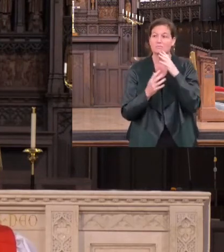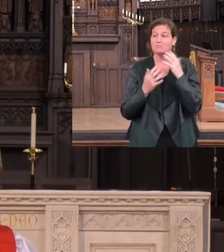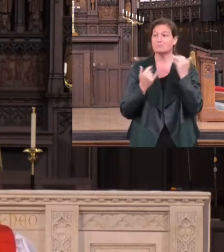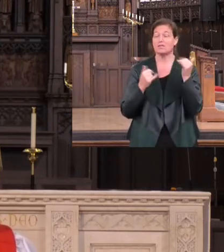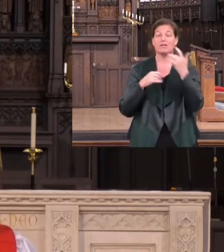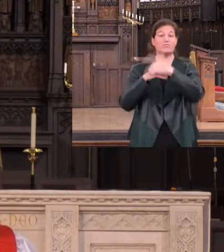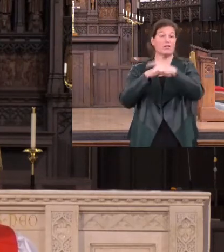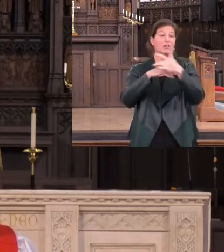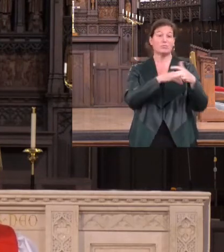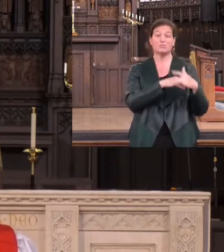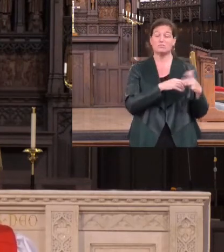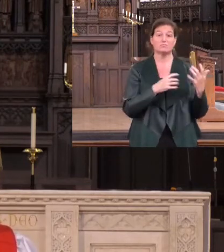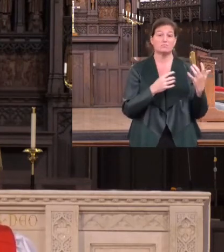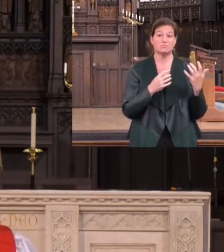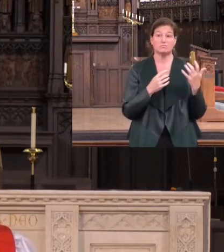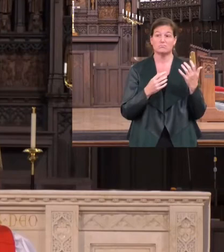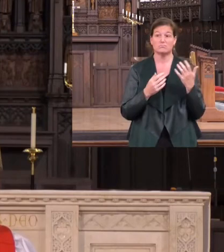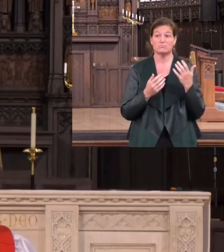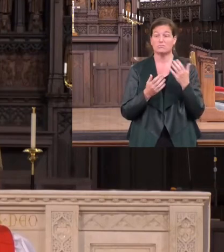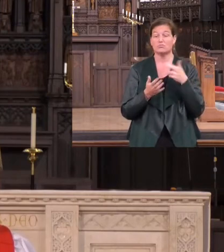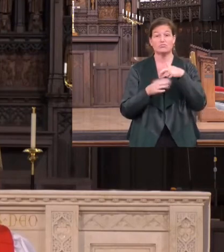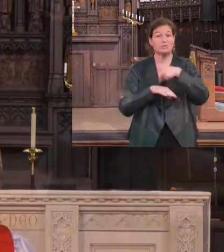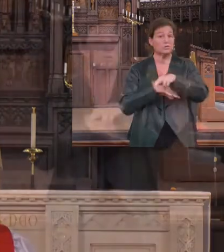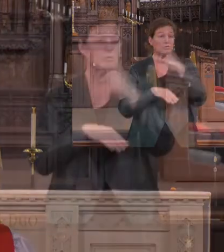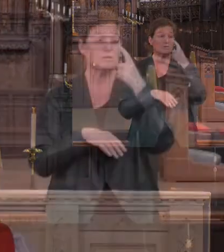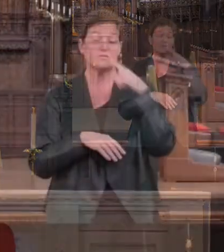available as a holy resource.